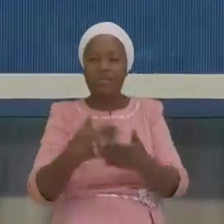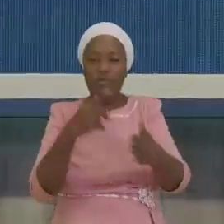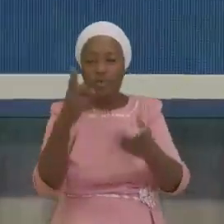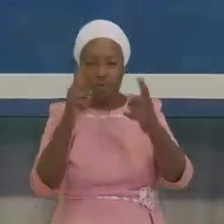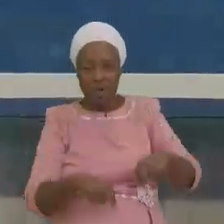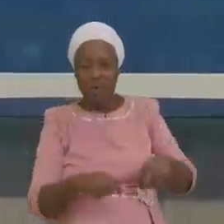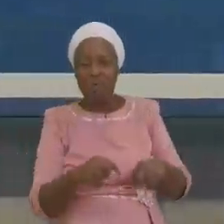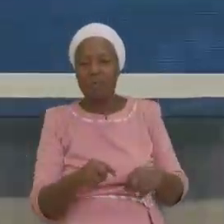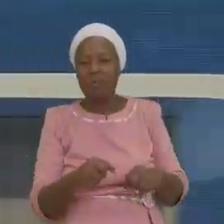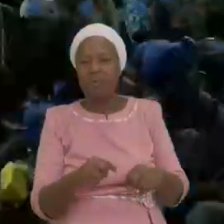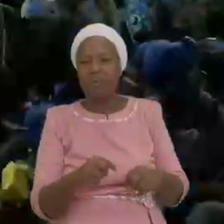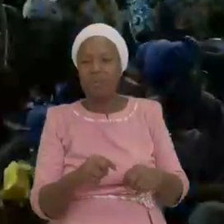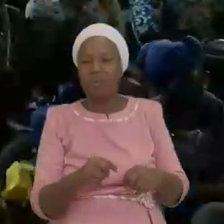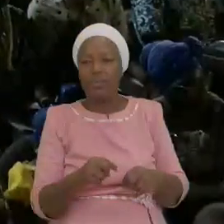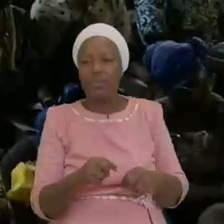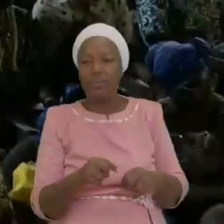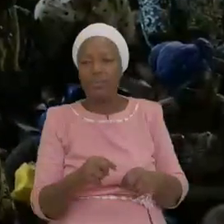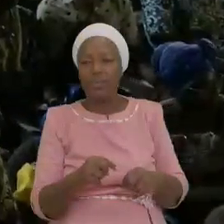came.